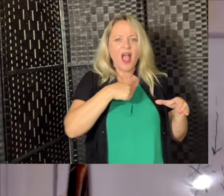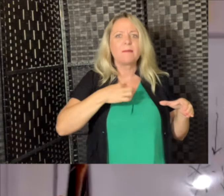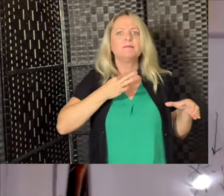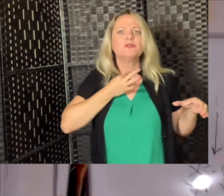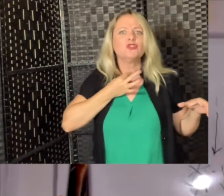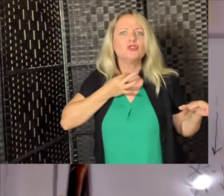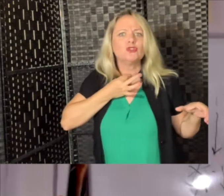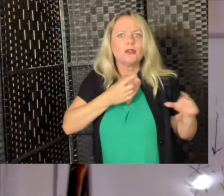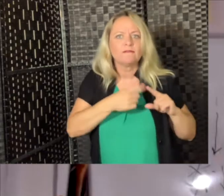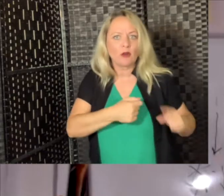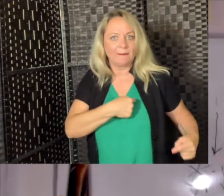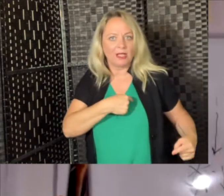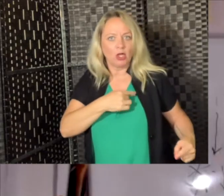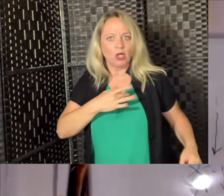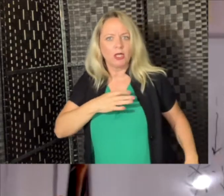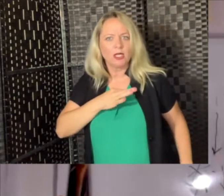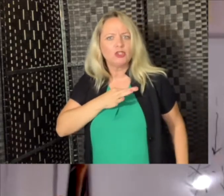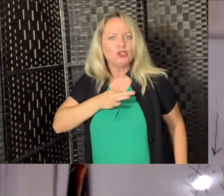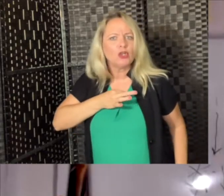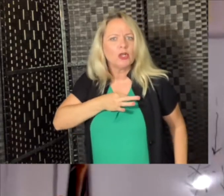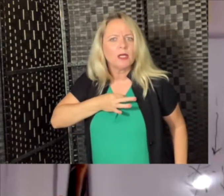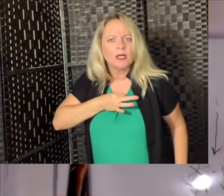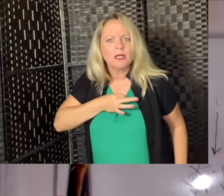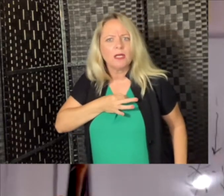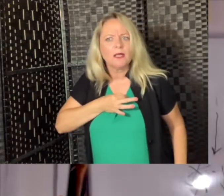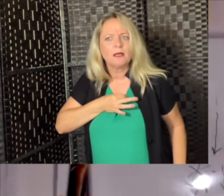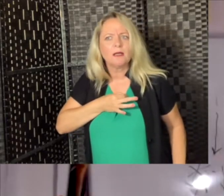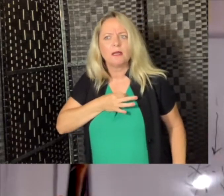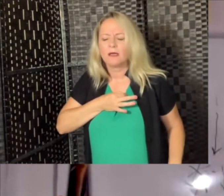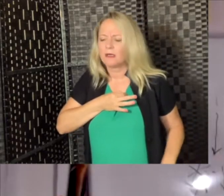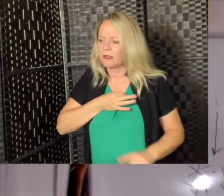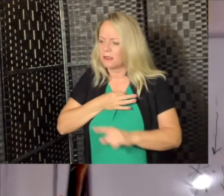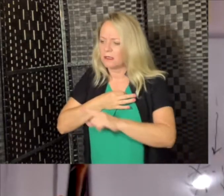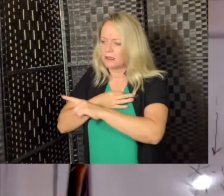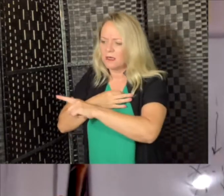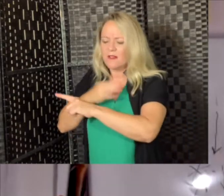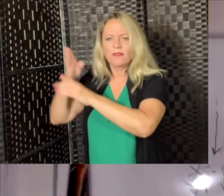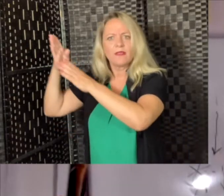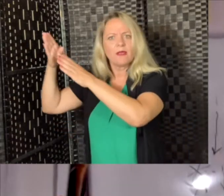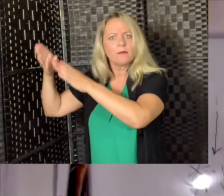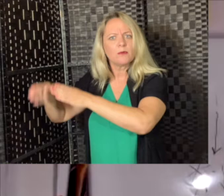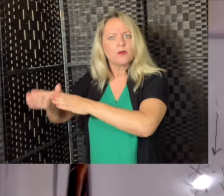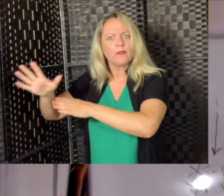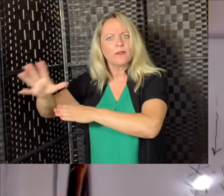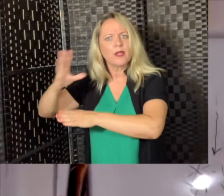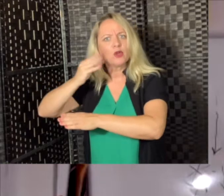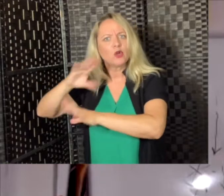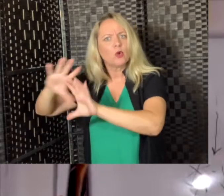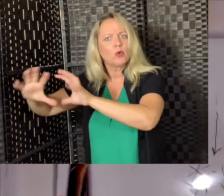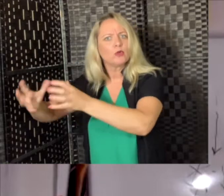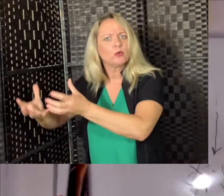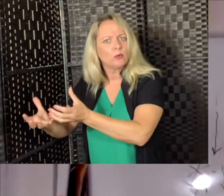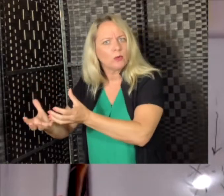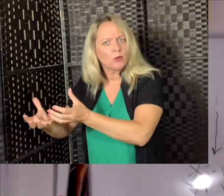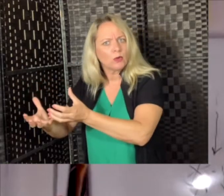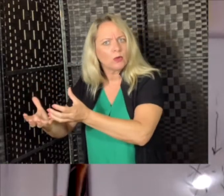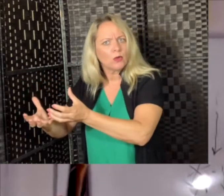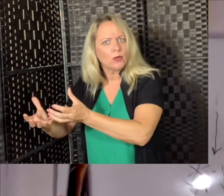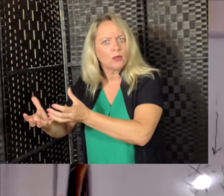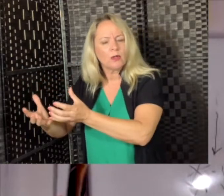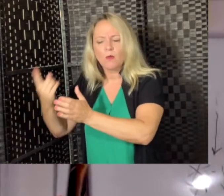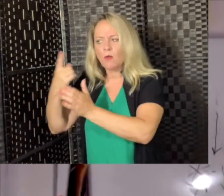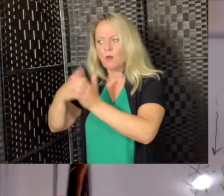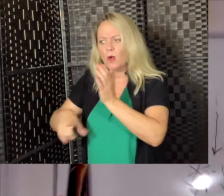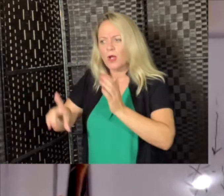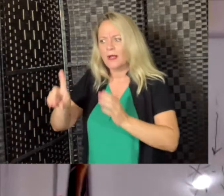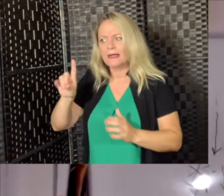we learned about that person's world? It's always one world at a time. One of